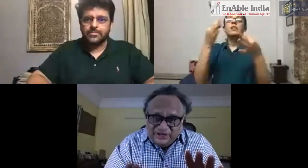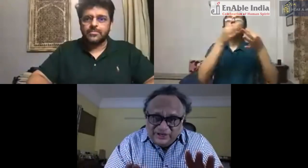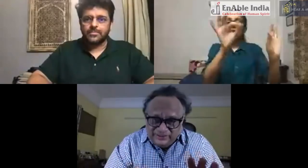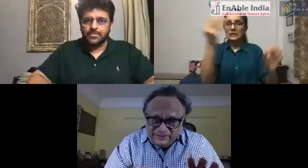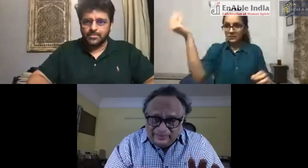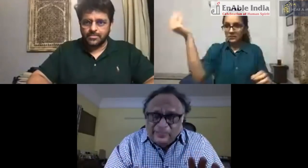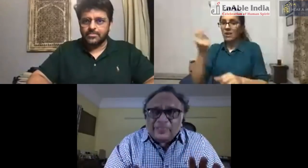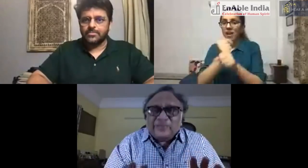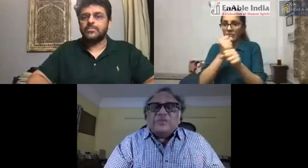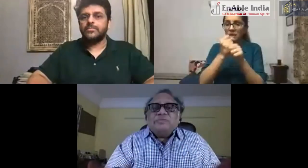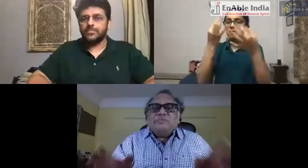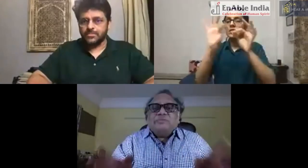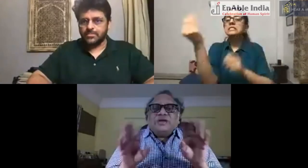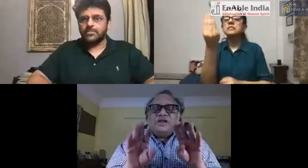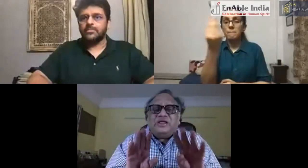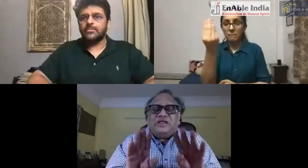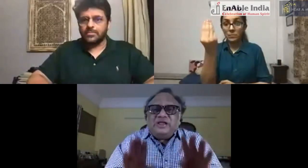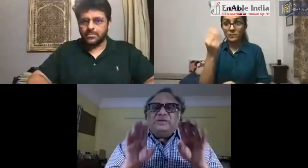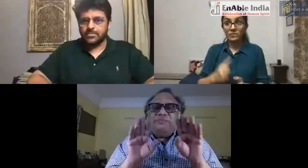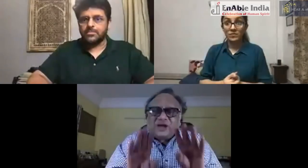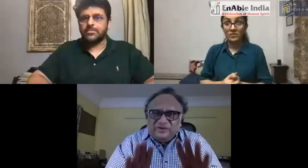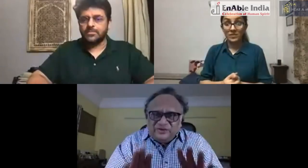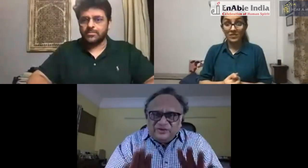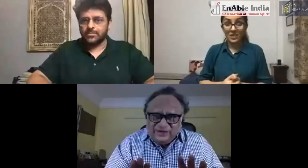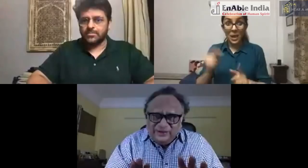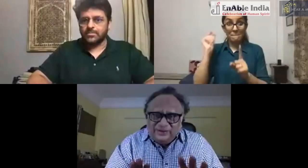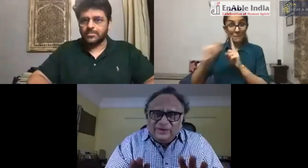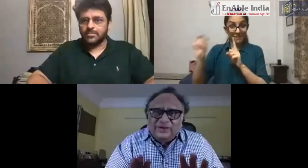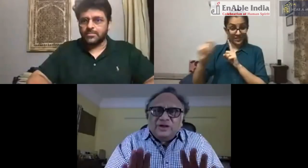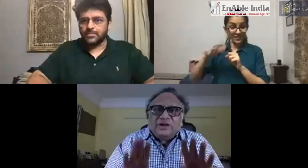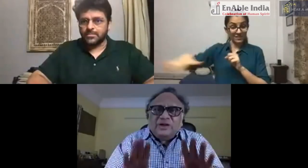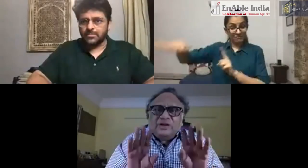free, but in private,